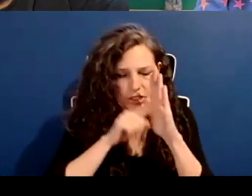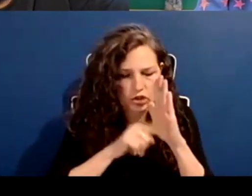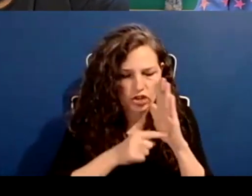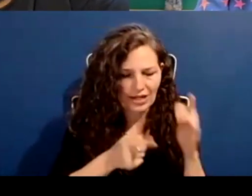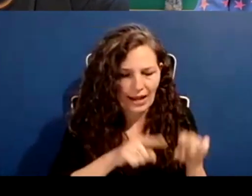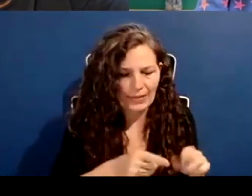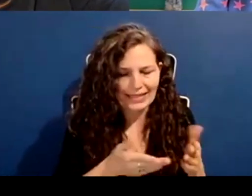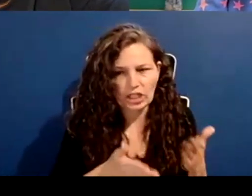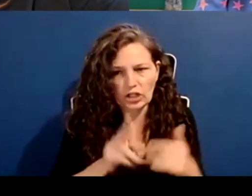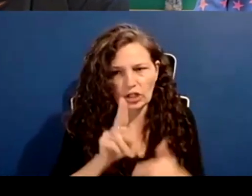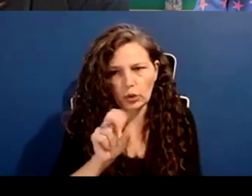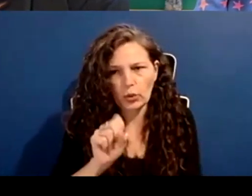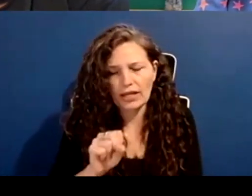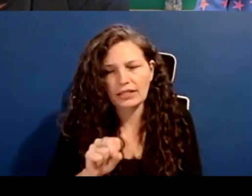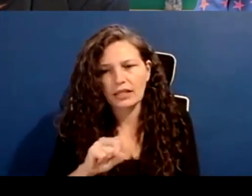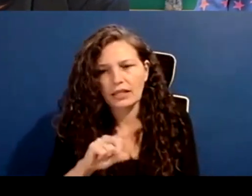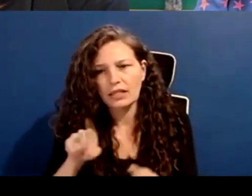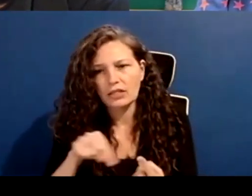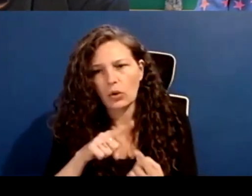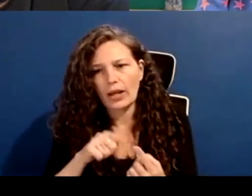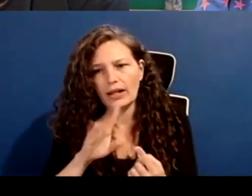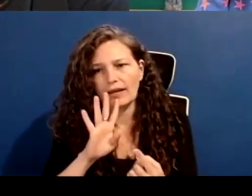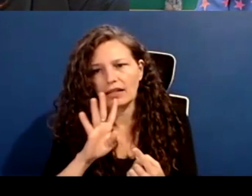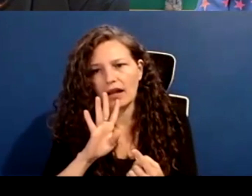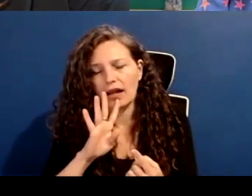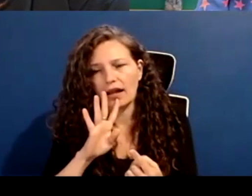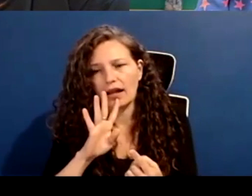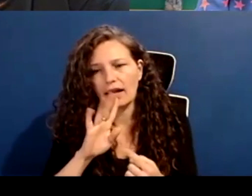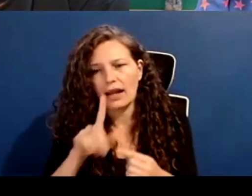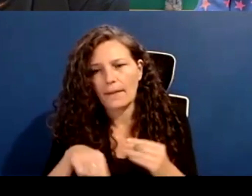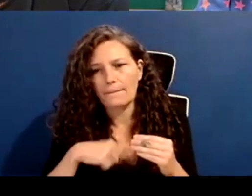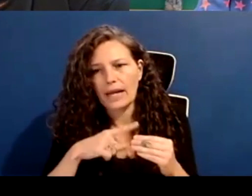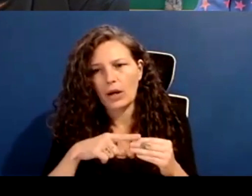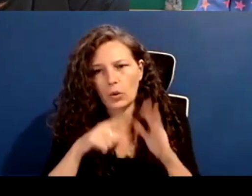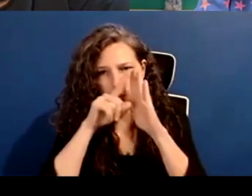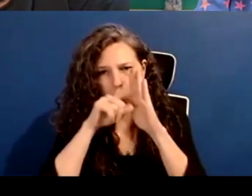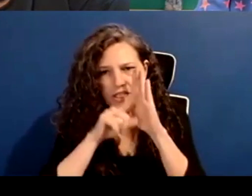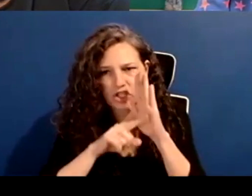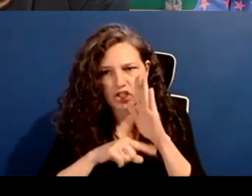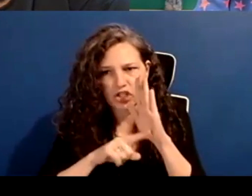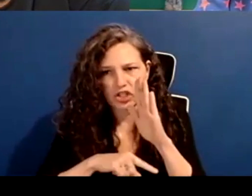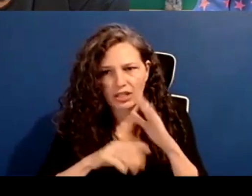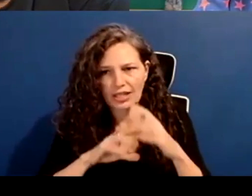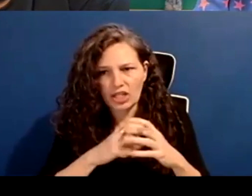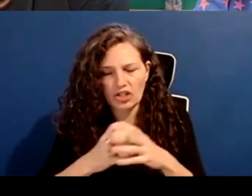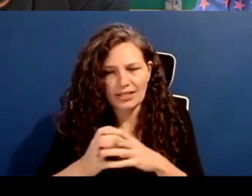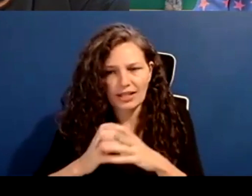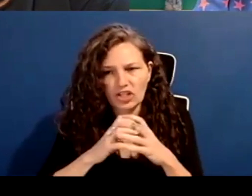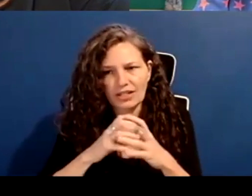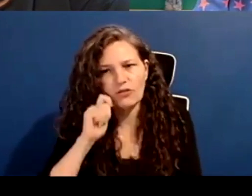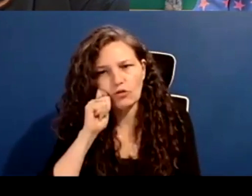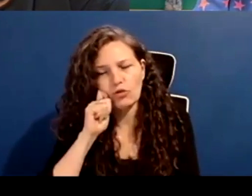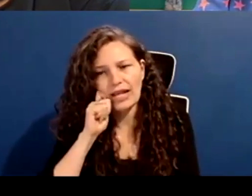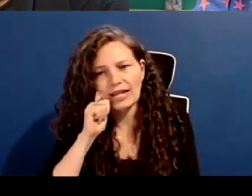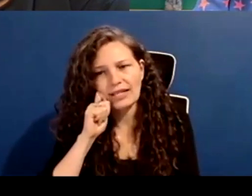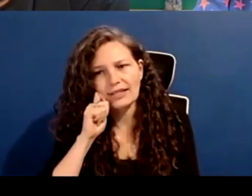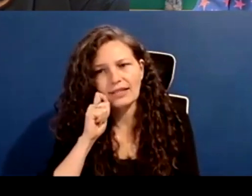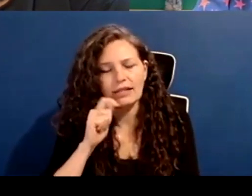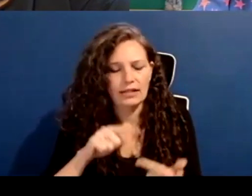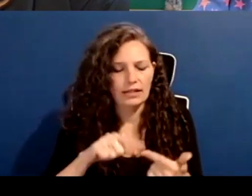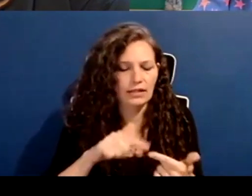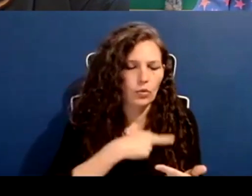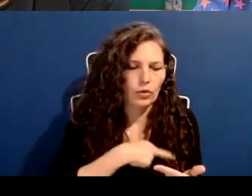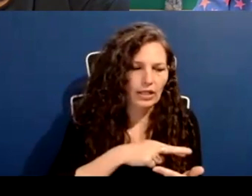so when I talk about doing research between the intersection of race, religion,